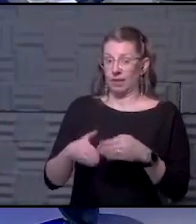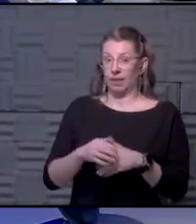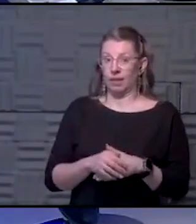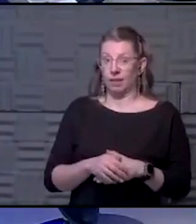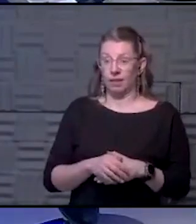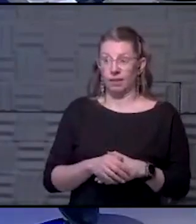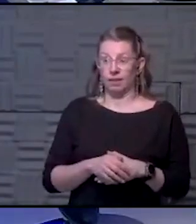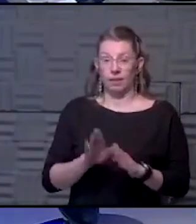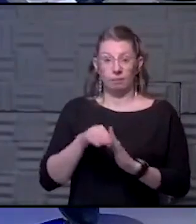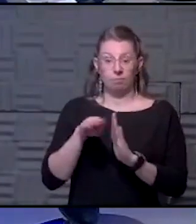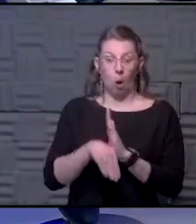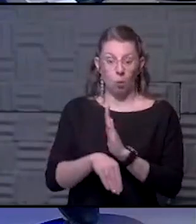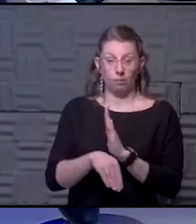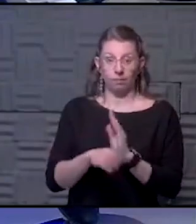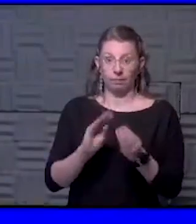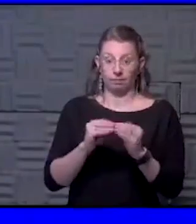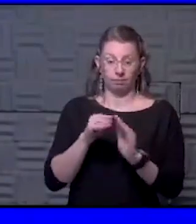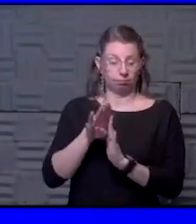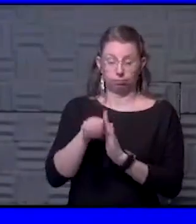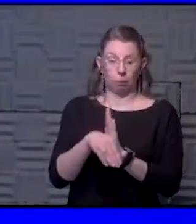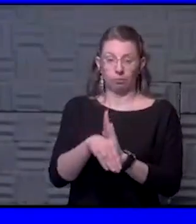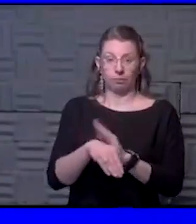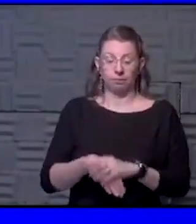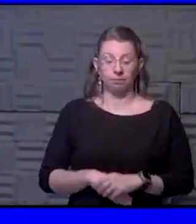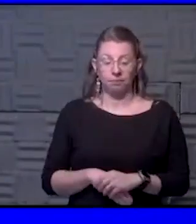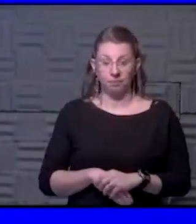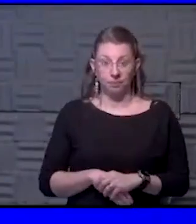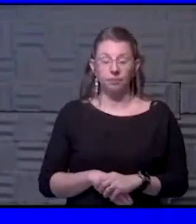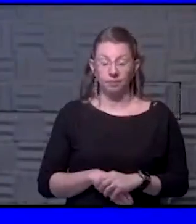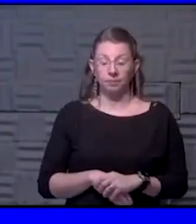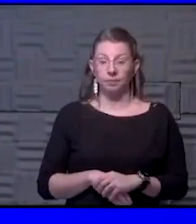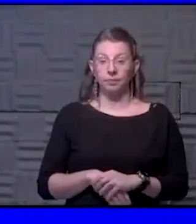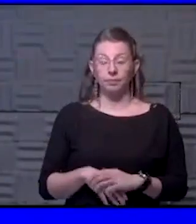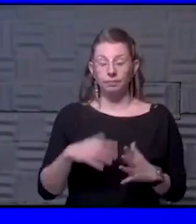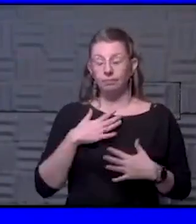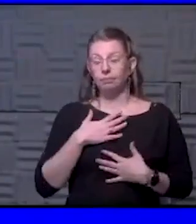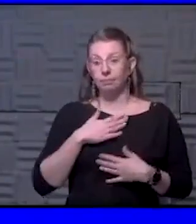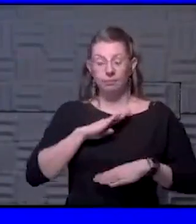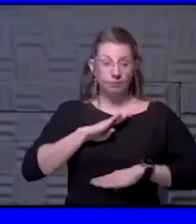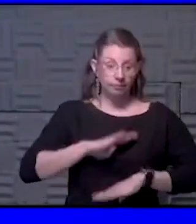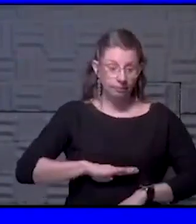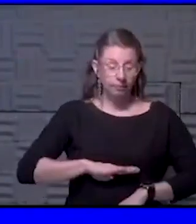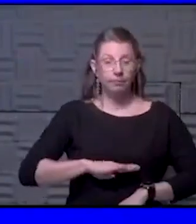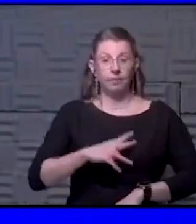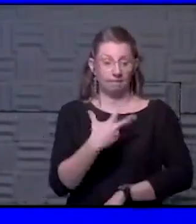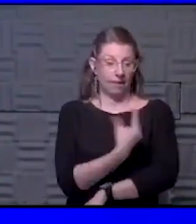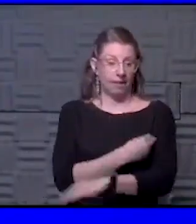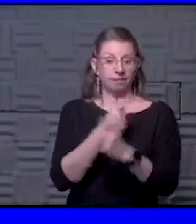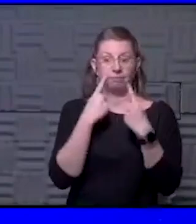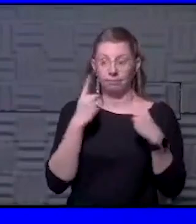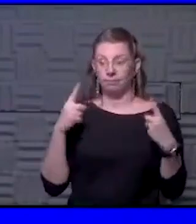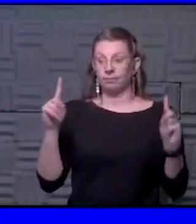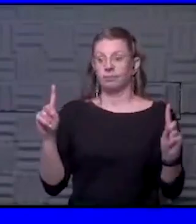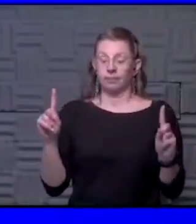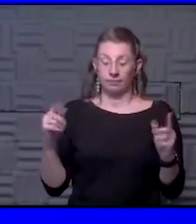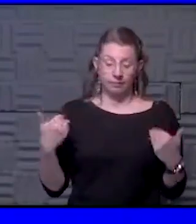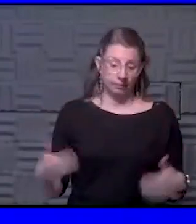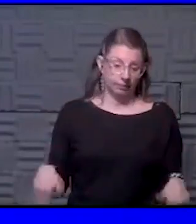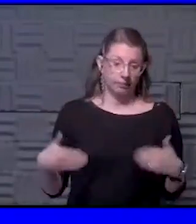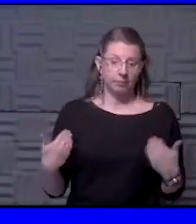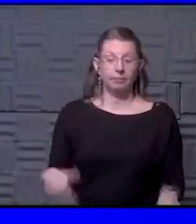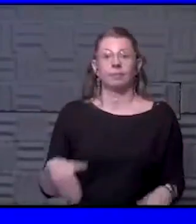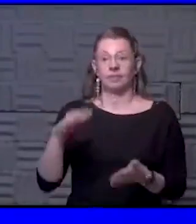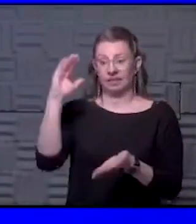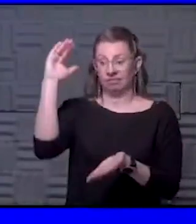Yeah. Mark drop. Excellent. I mean, it's really impressive. And Yep. so that is so reassuring that these vaccines are actually able to do in practice what they